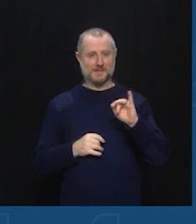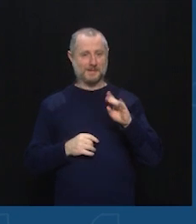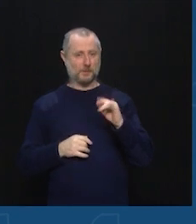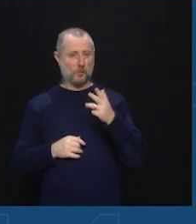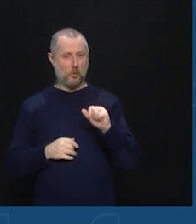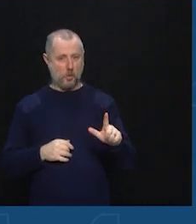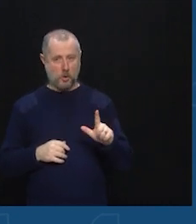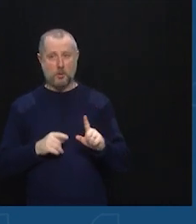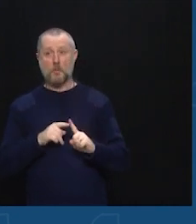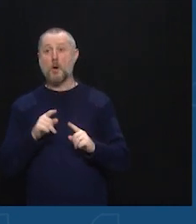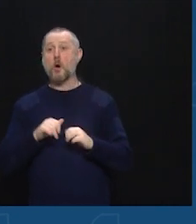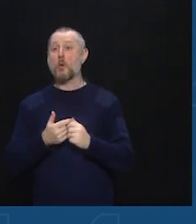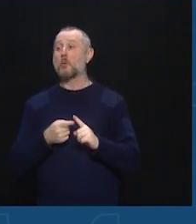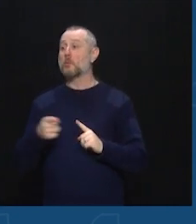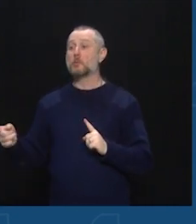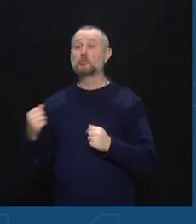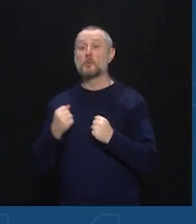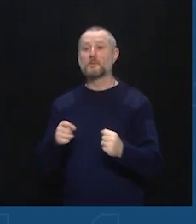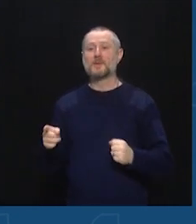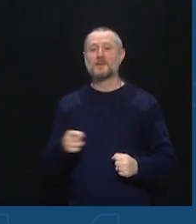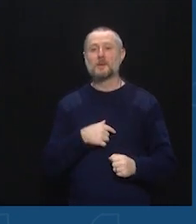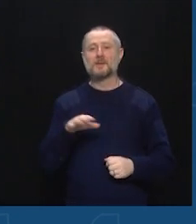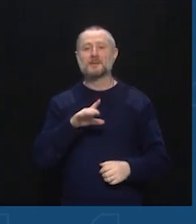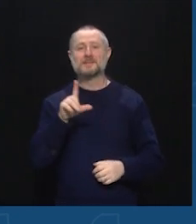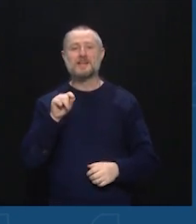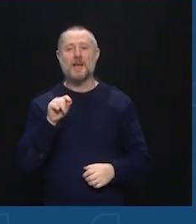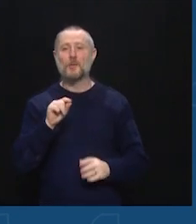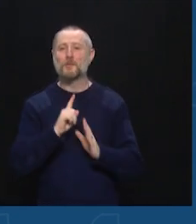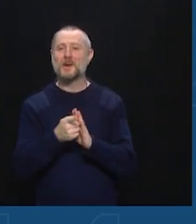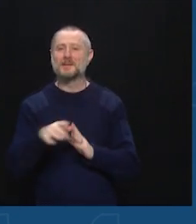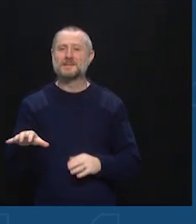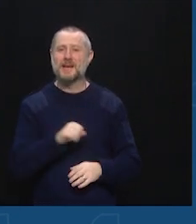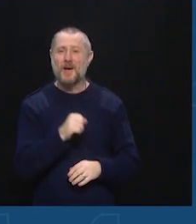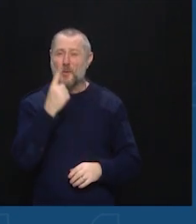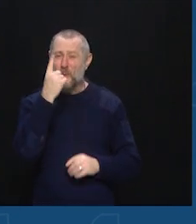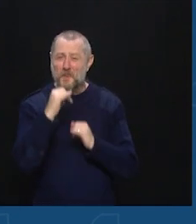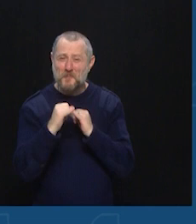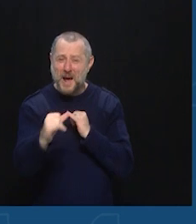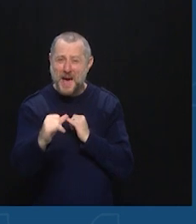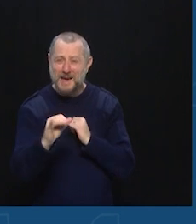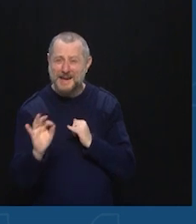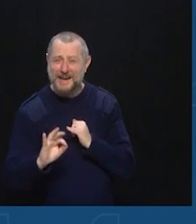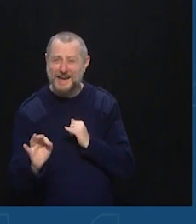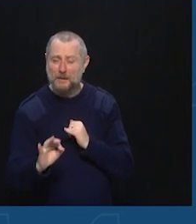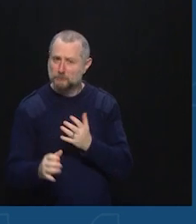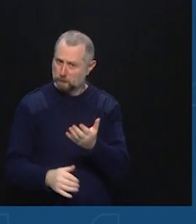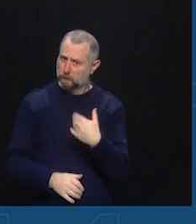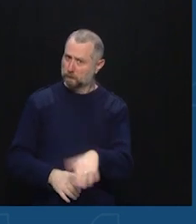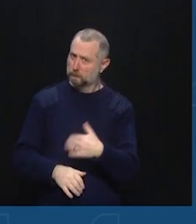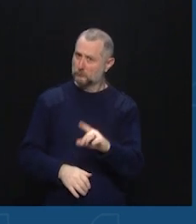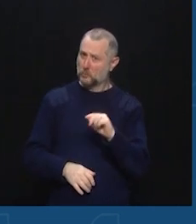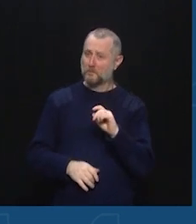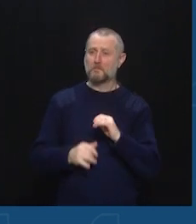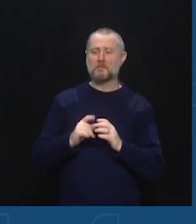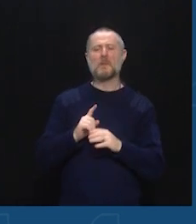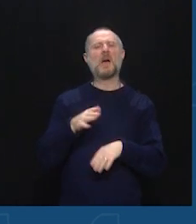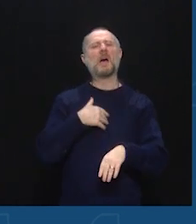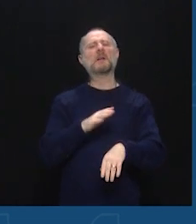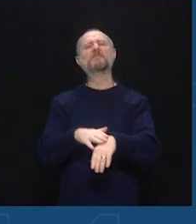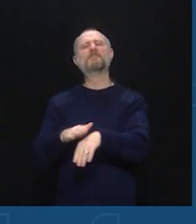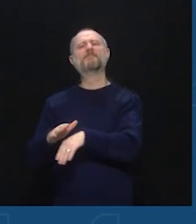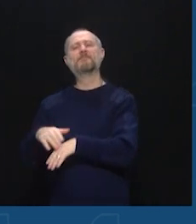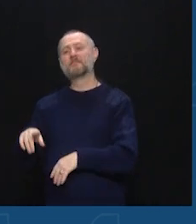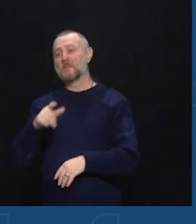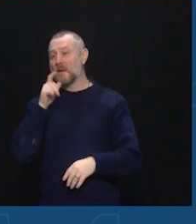to get there with just the sheer number of roads and detours that I had to take. And so I would encourage you, if you do not have to go outside, please